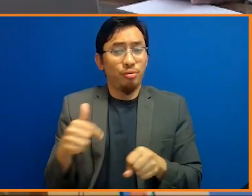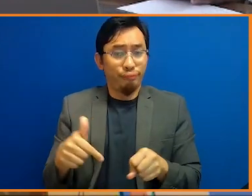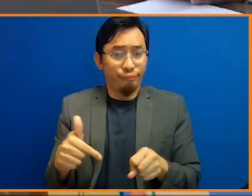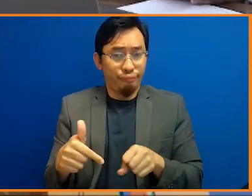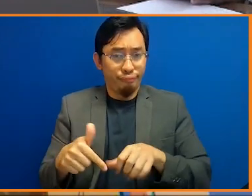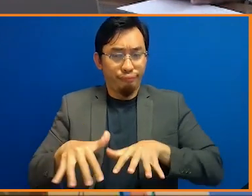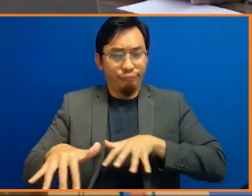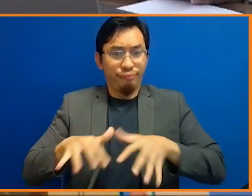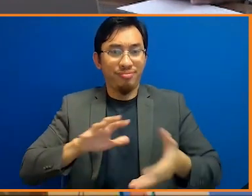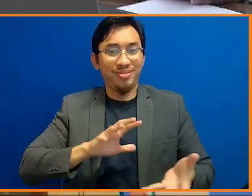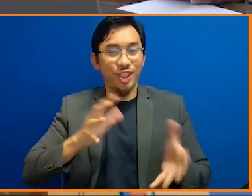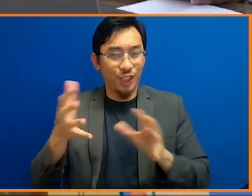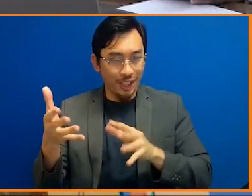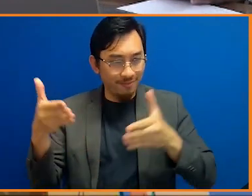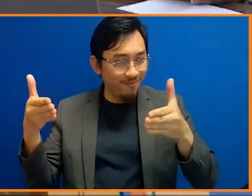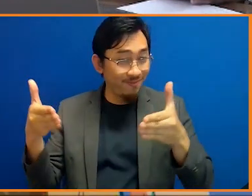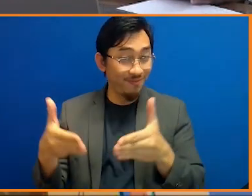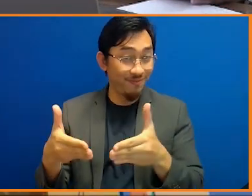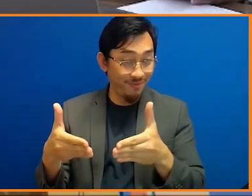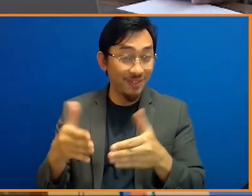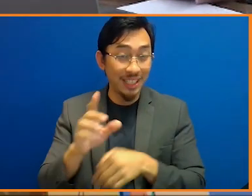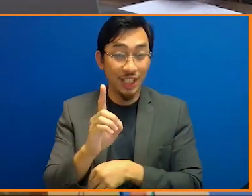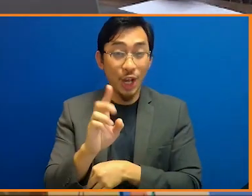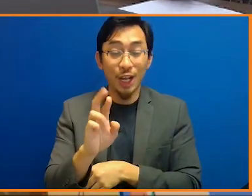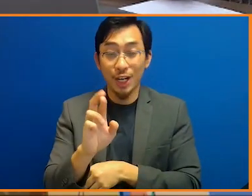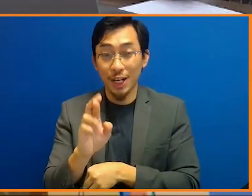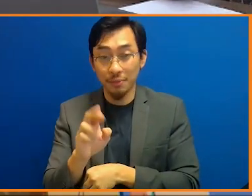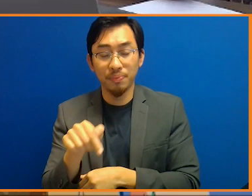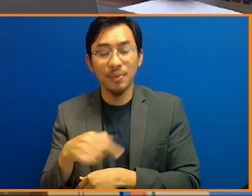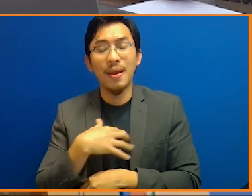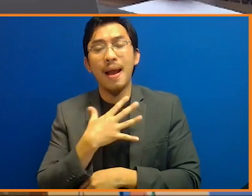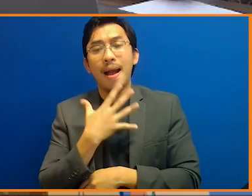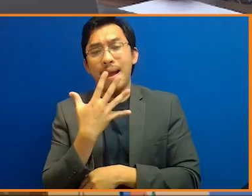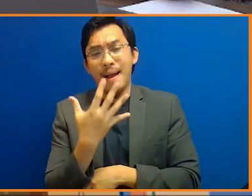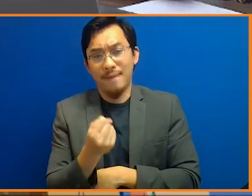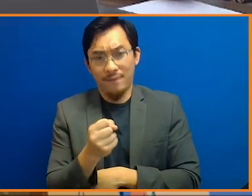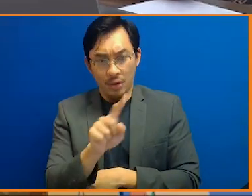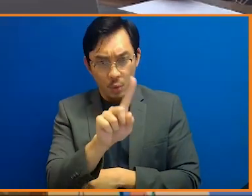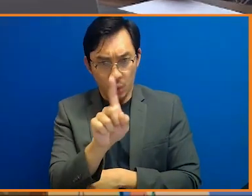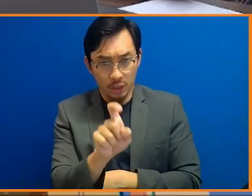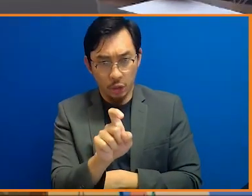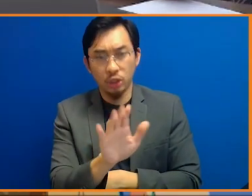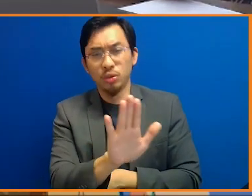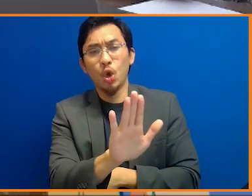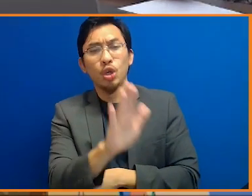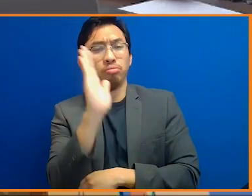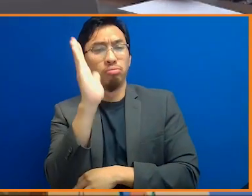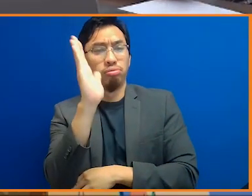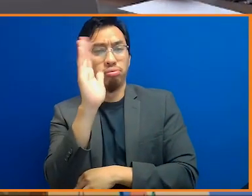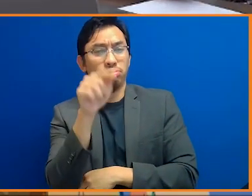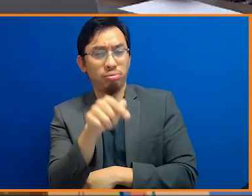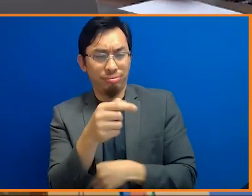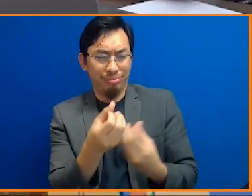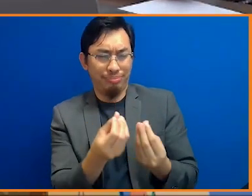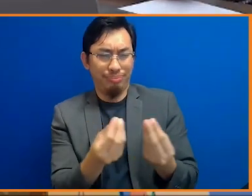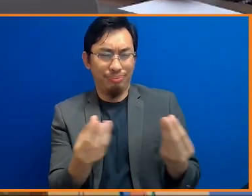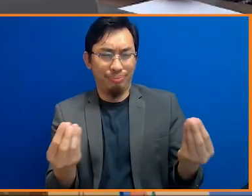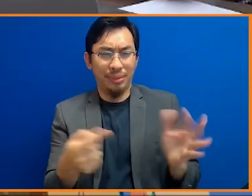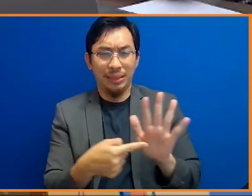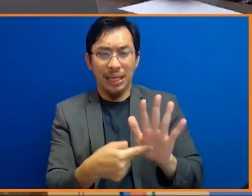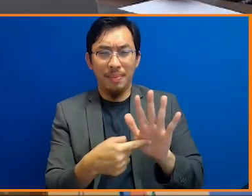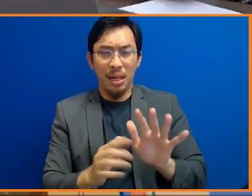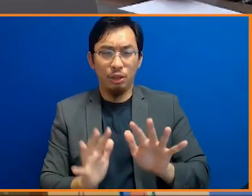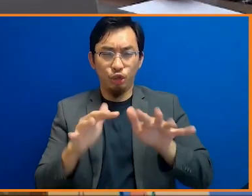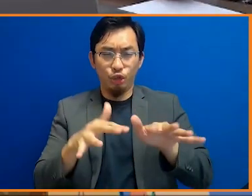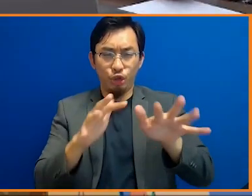to enhance knowledge management for disaster risk reduction and resilient development. So I have a question, and in your presentation, there